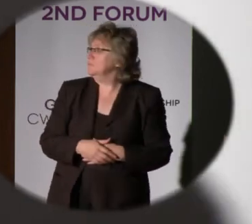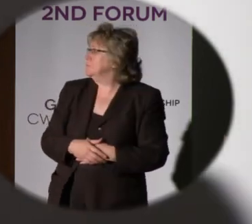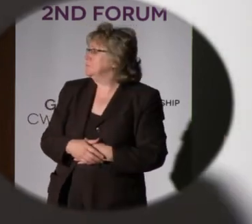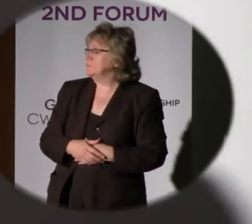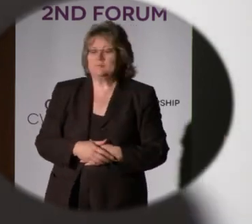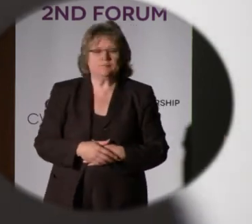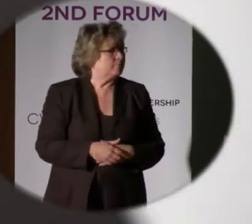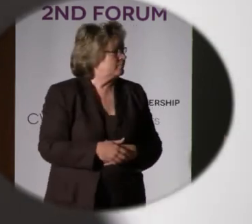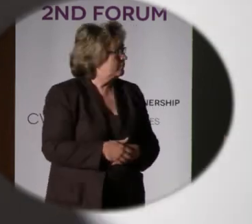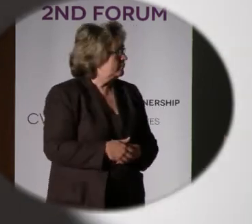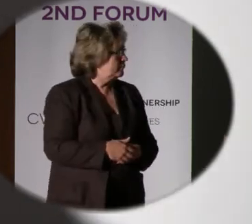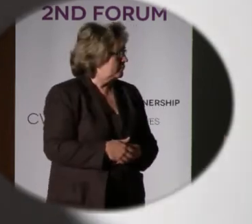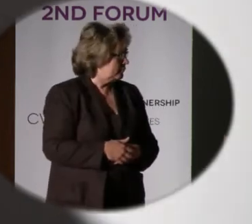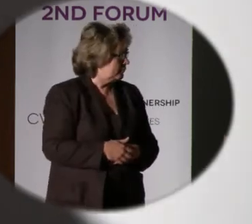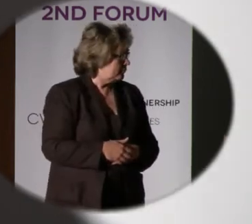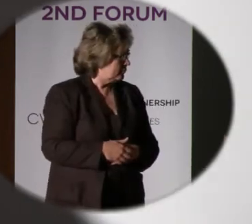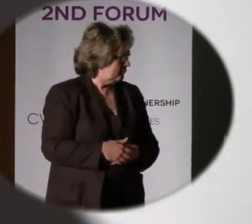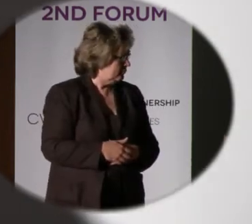word some